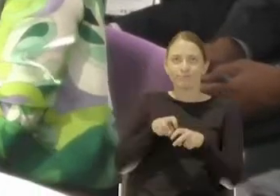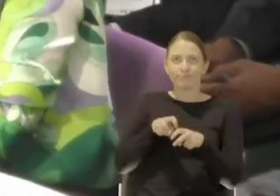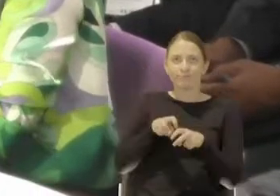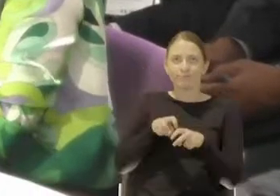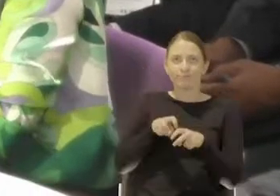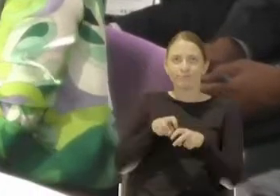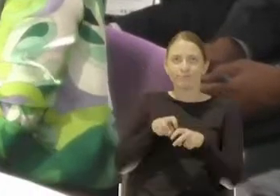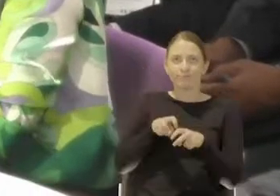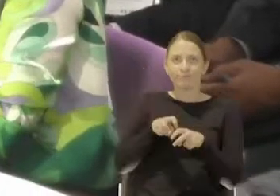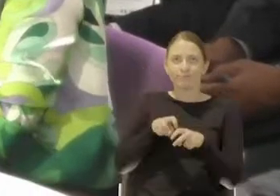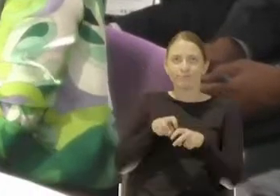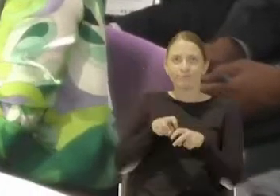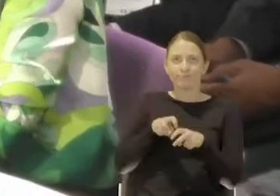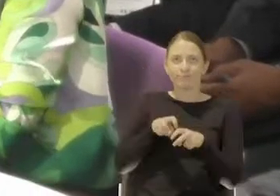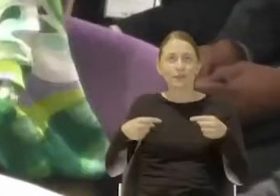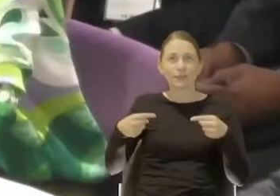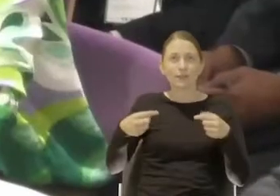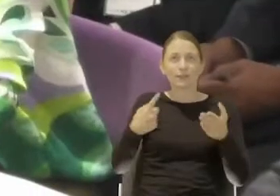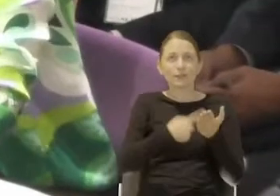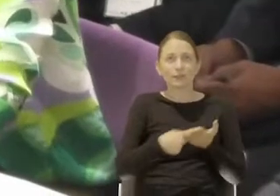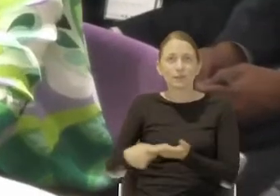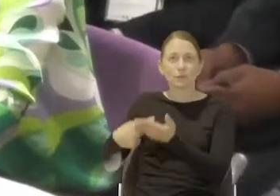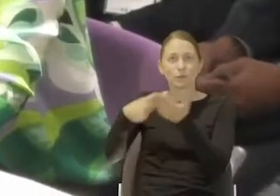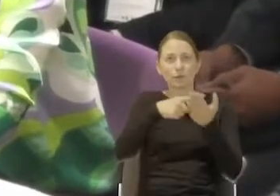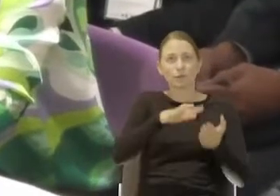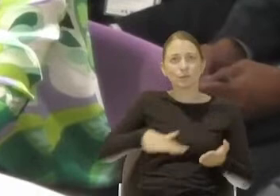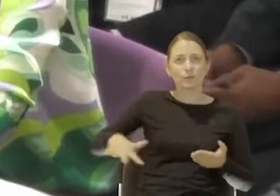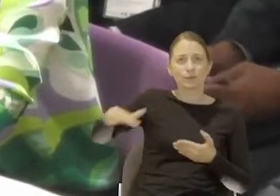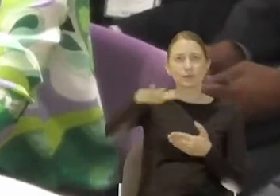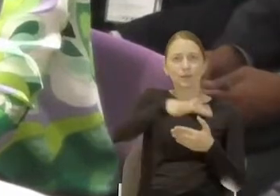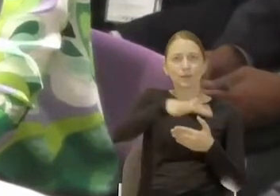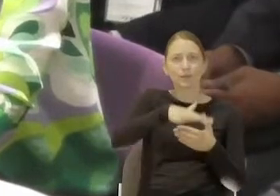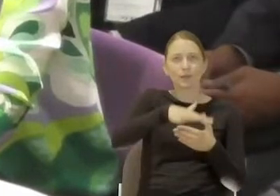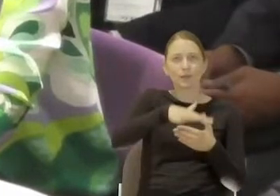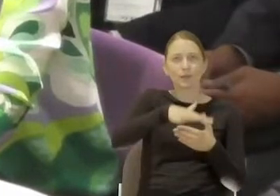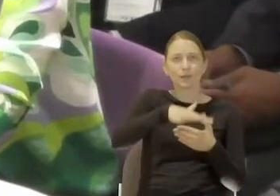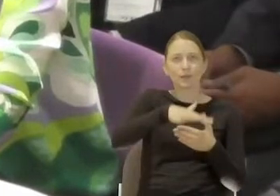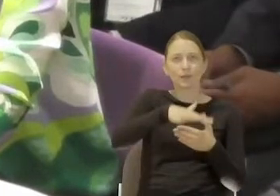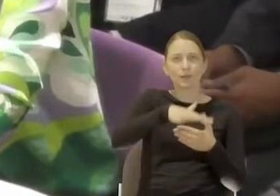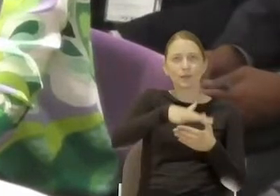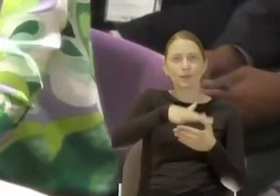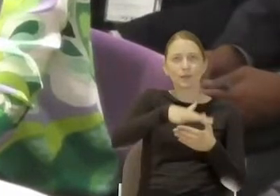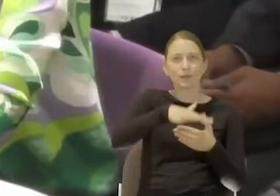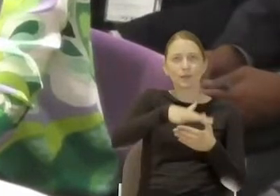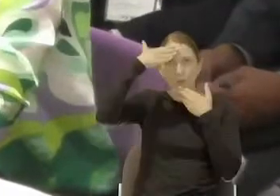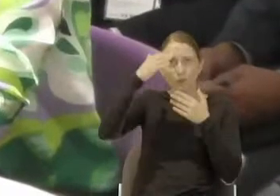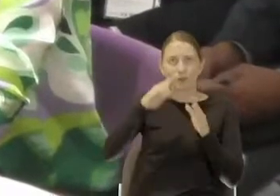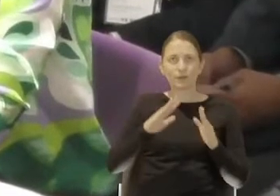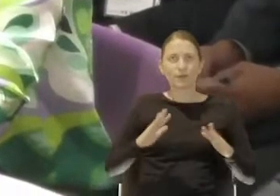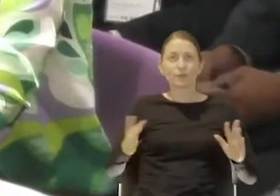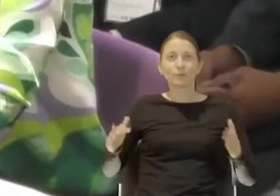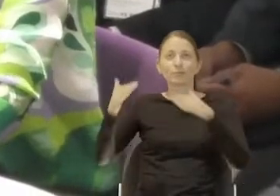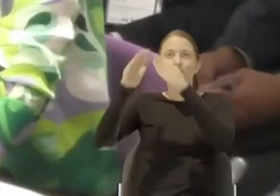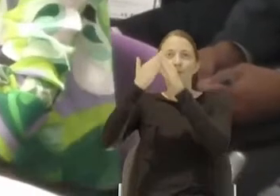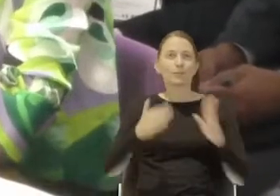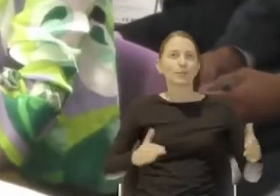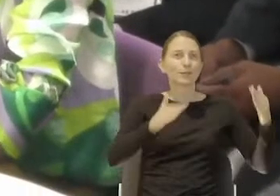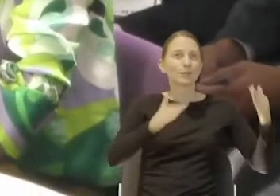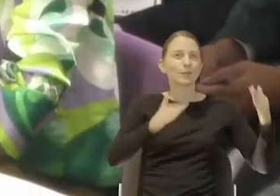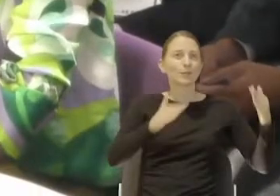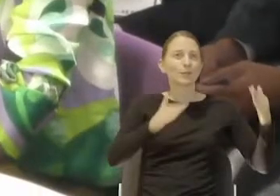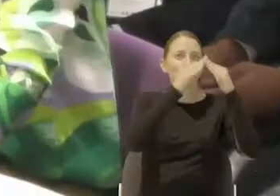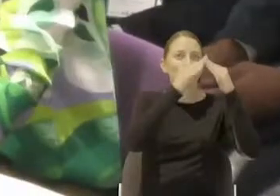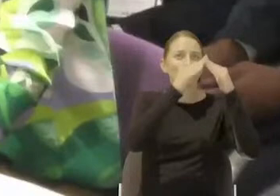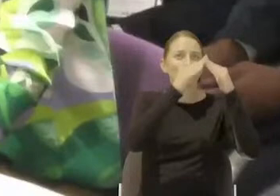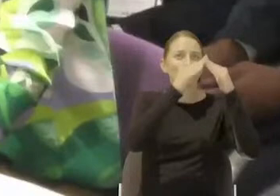we listened to a space on devolution, the importance of it and their purpose to ensure that this is achieved actively across